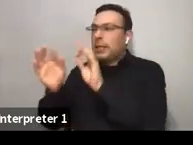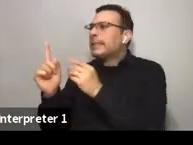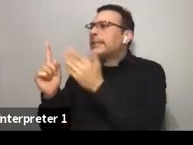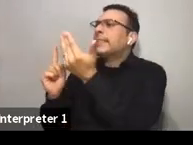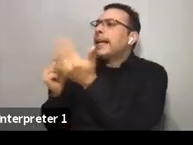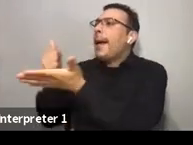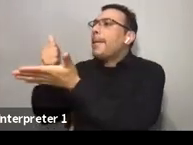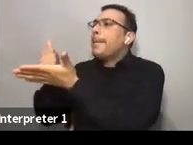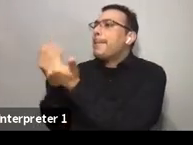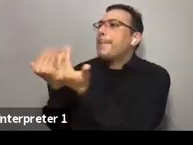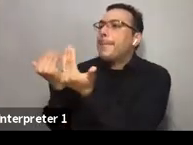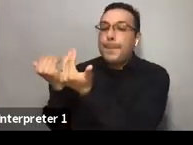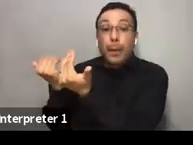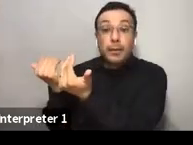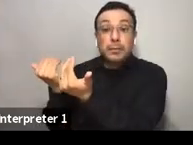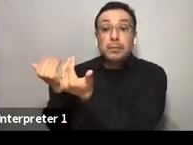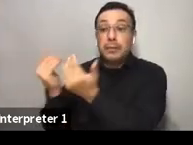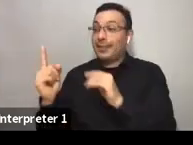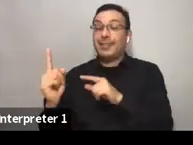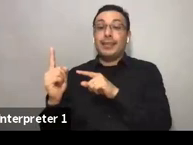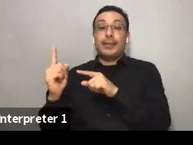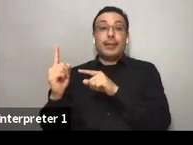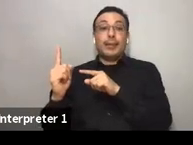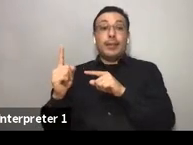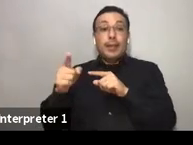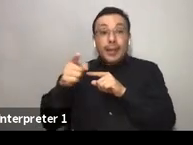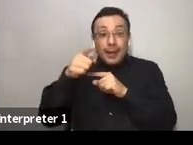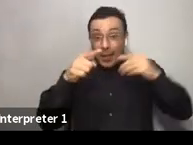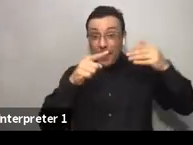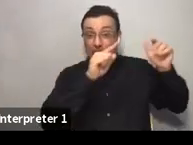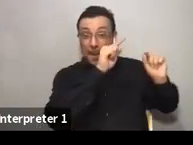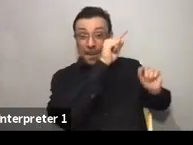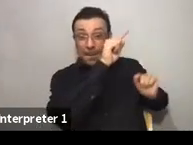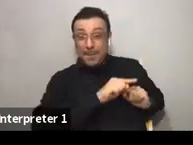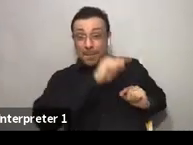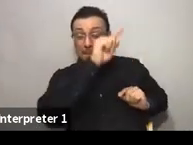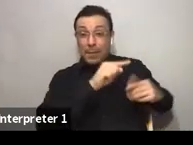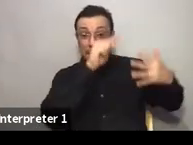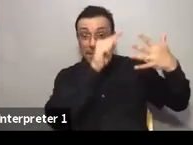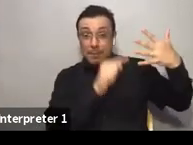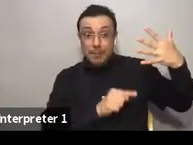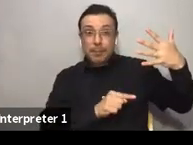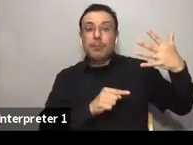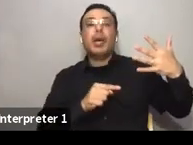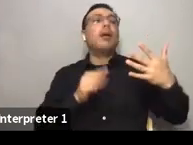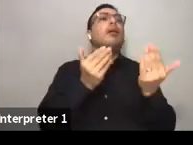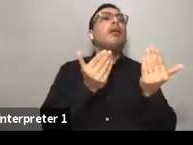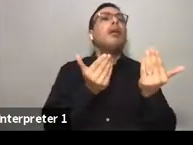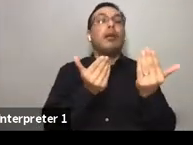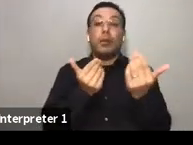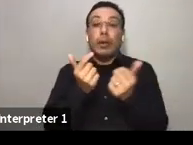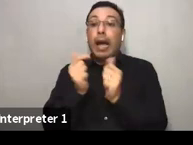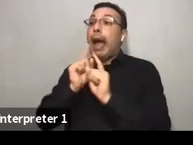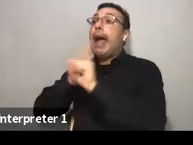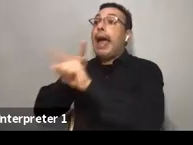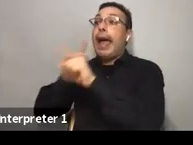do entire webinars on how to respond to each of these parties when they're asking for information. I remember a number